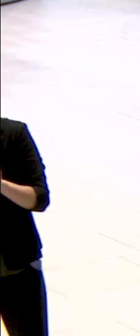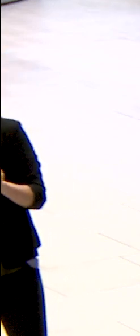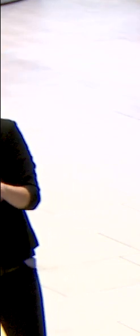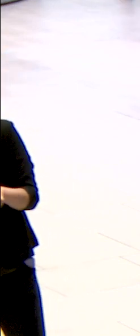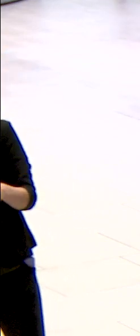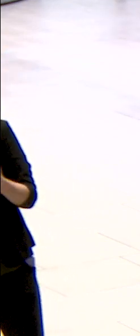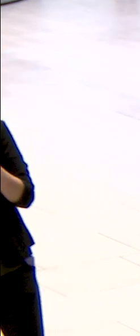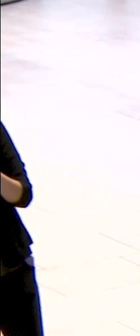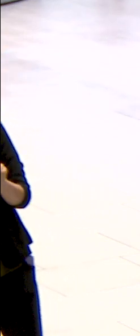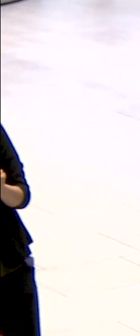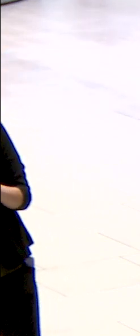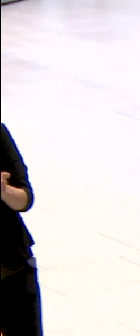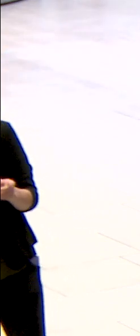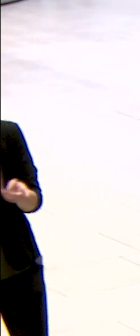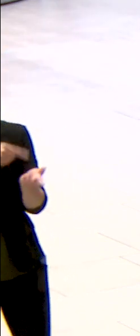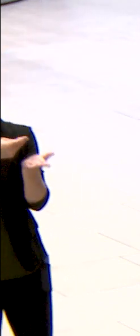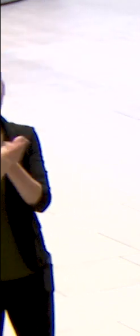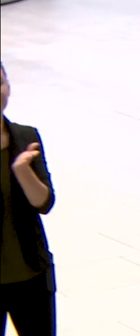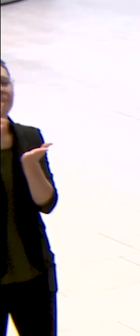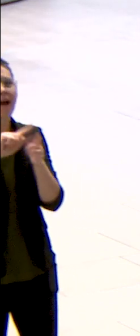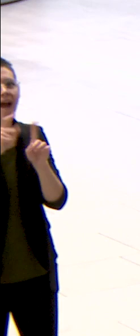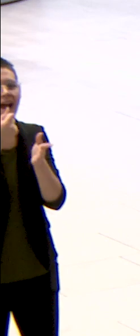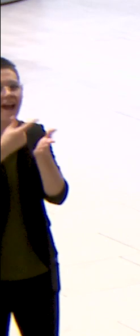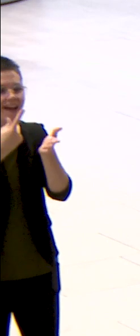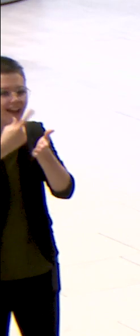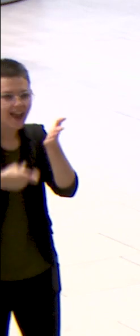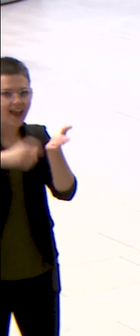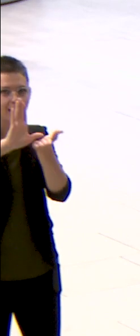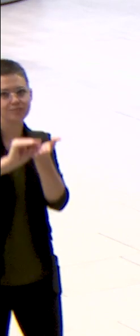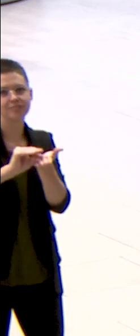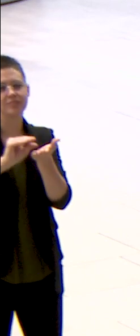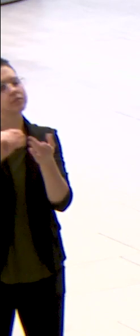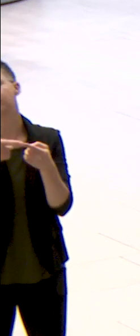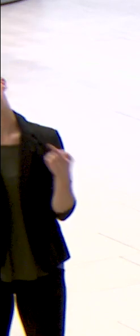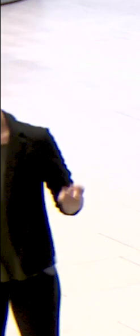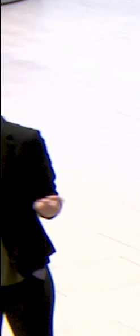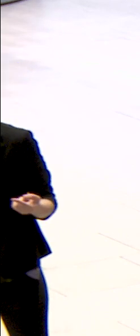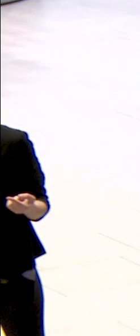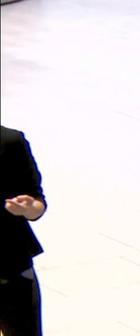be buying full price to support you? Mm-hmm. That should be the reverse of the model that we apply. So